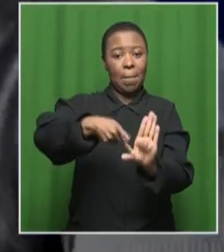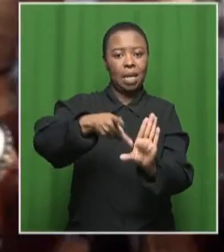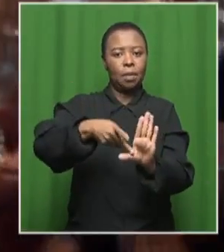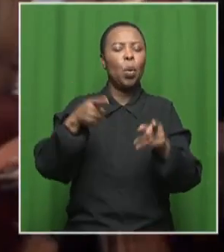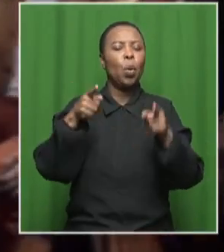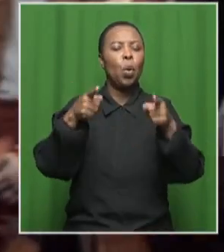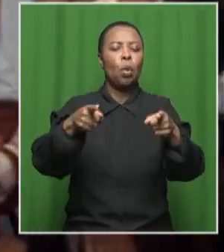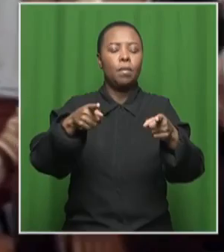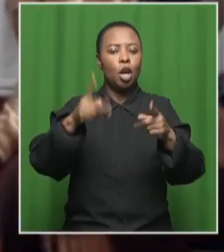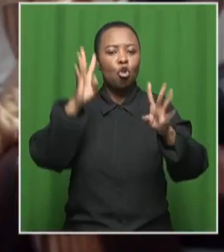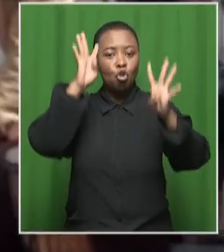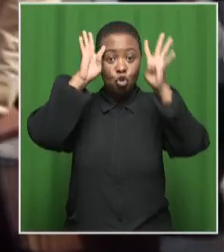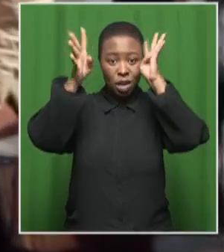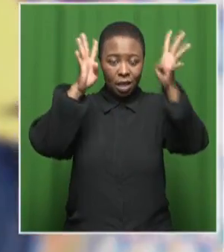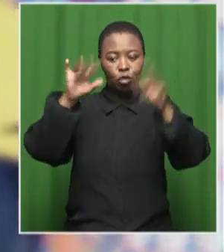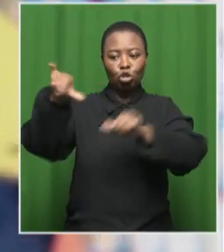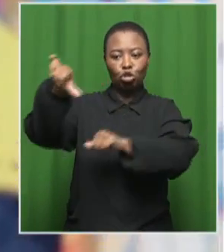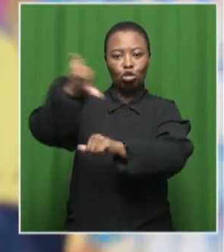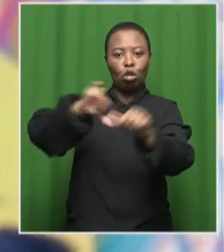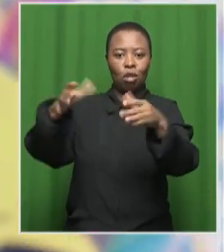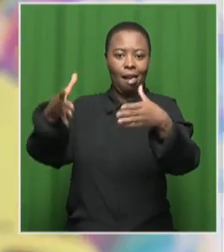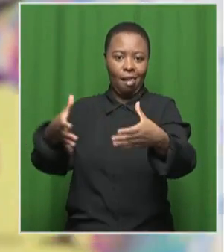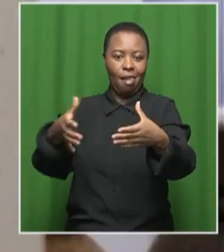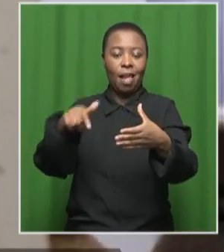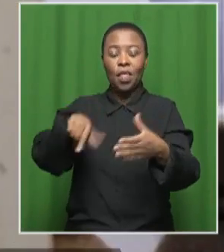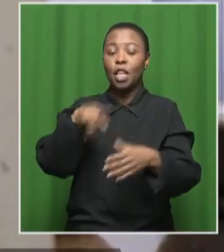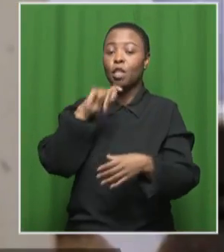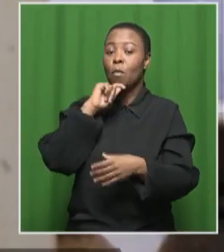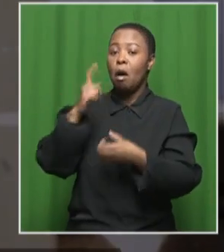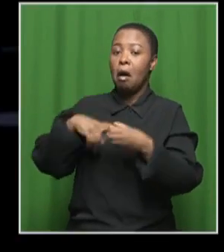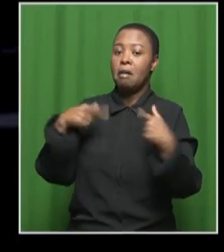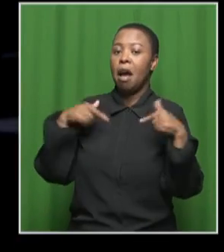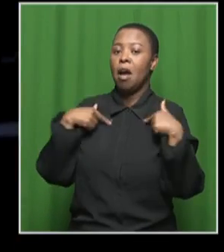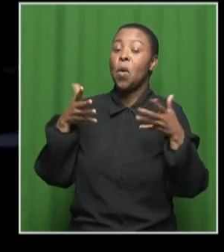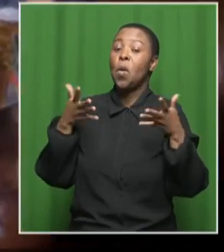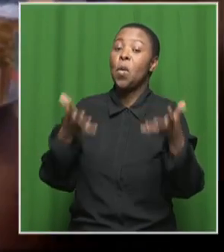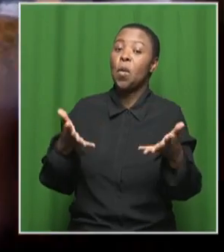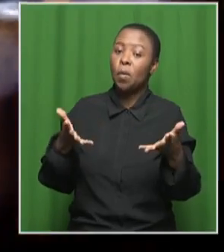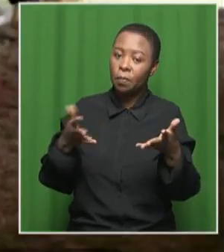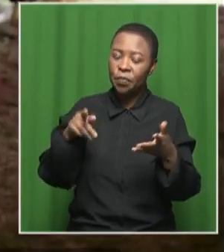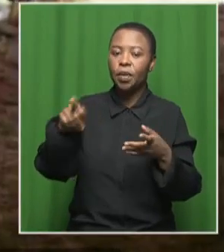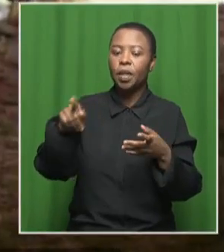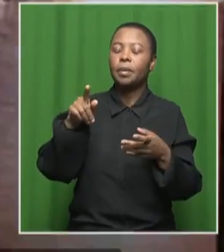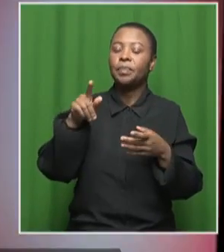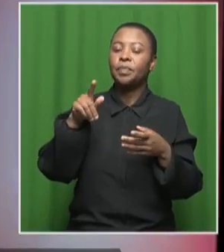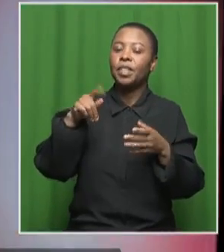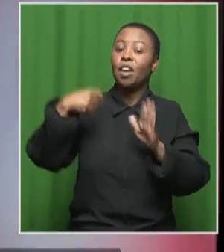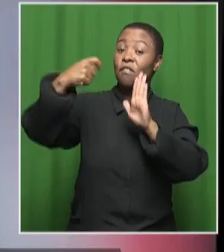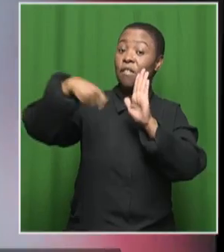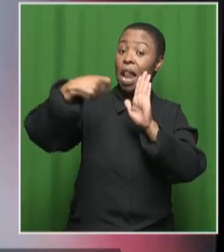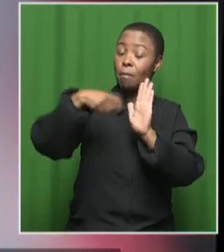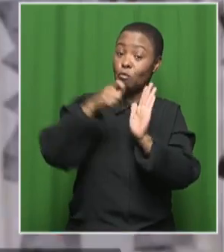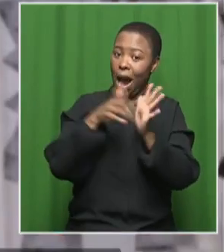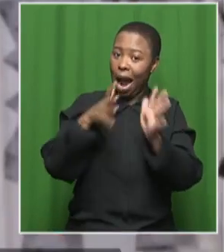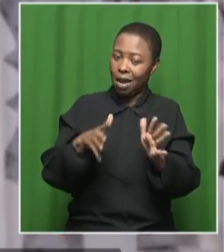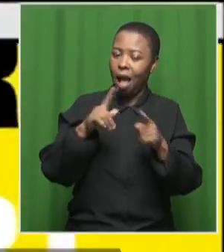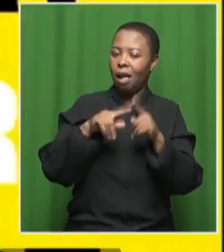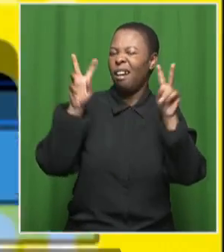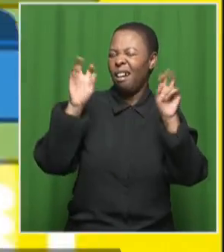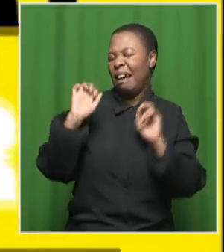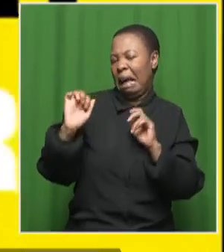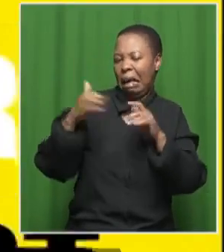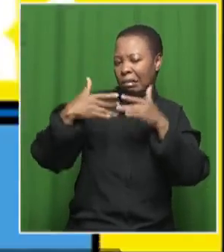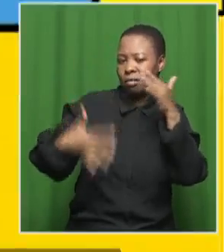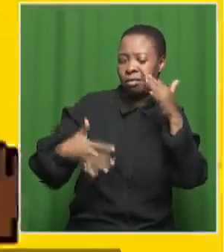and social movements. And joining us this morning, we've got a film writer amongst many other titles to her name, but